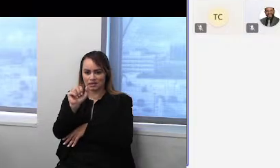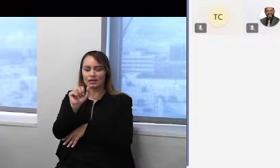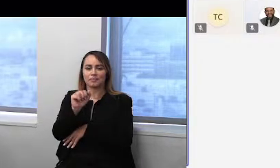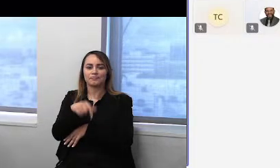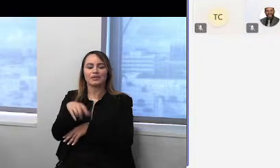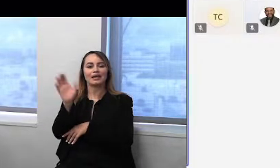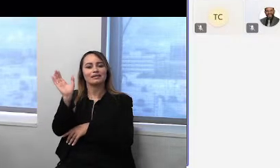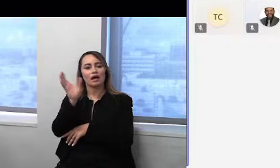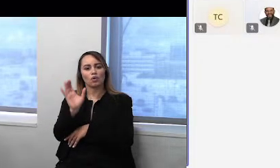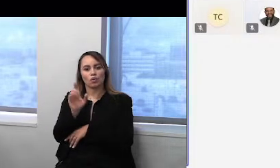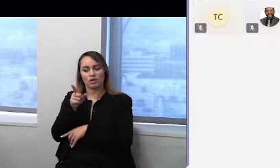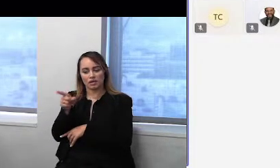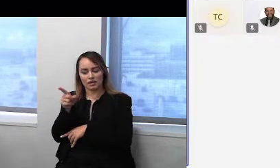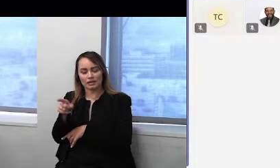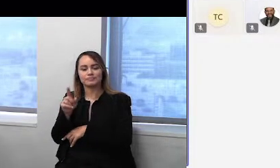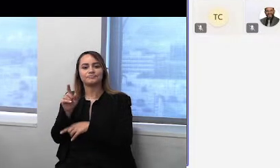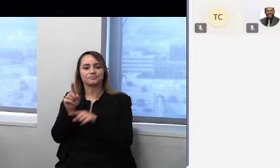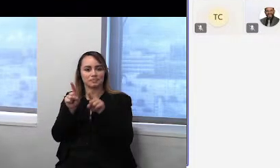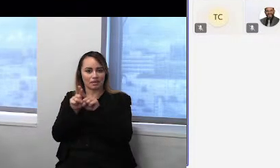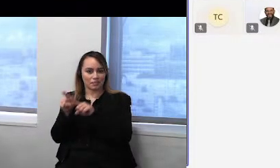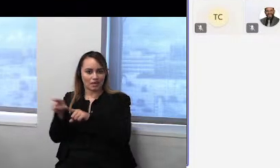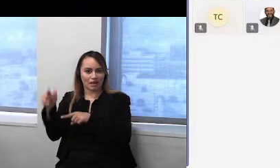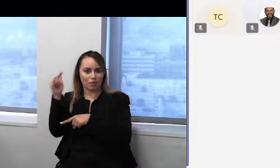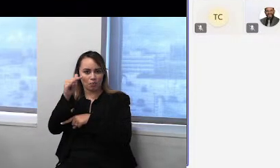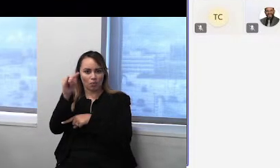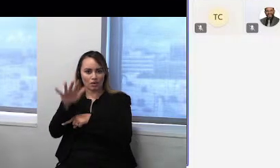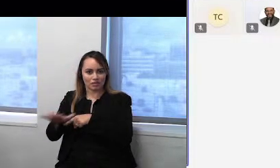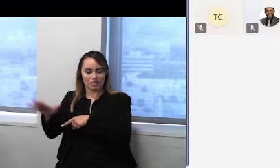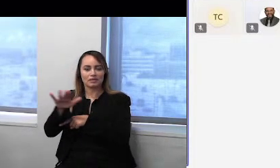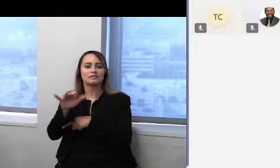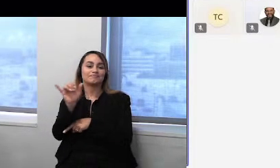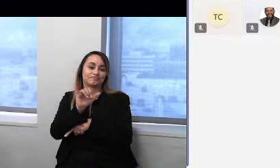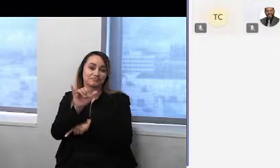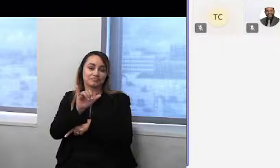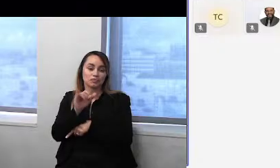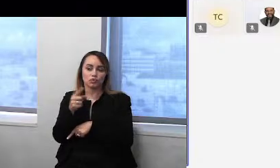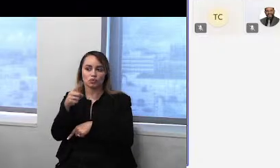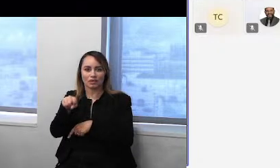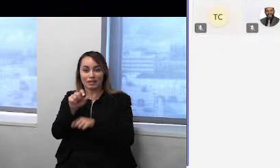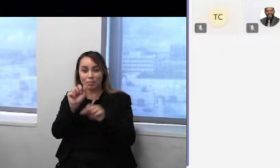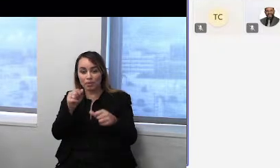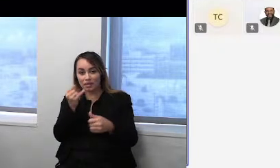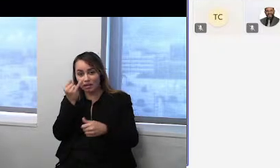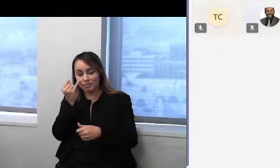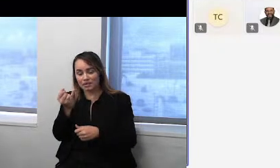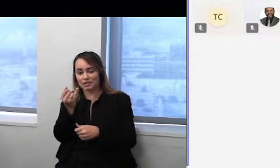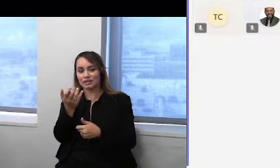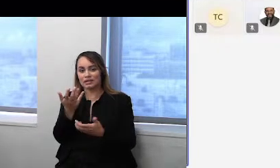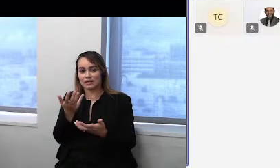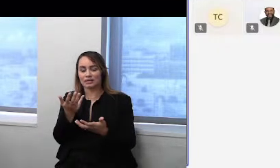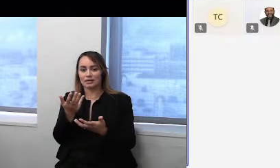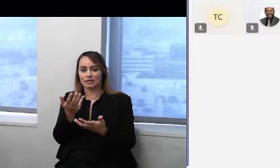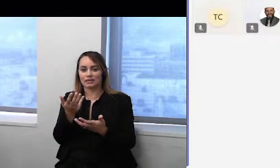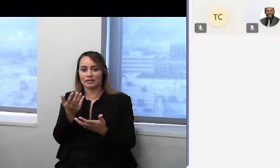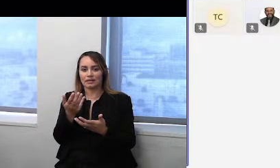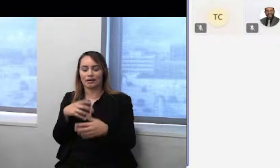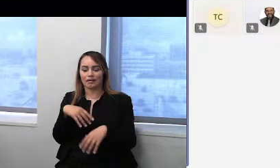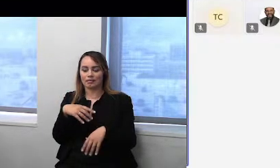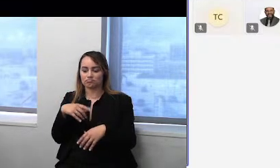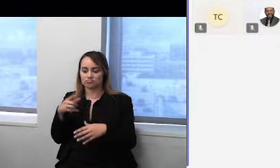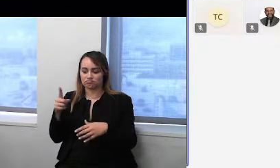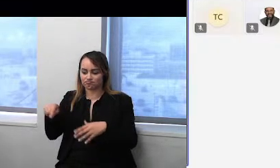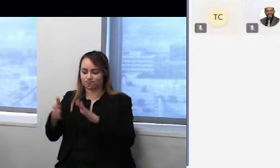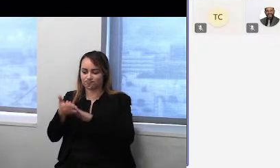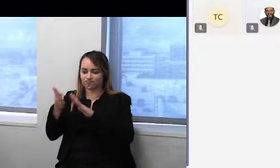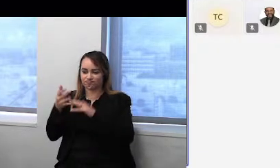right? Imagine a Y in the entire system. The generations in the south, so that point did not